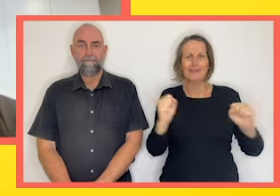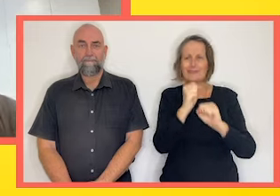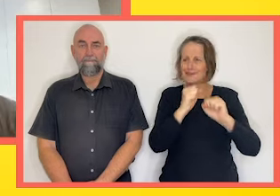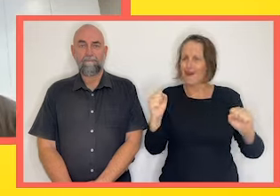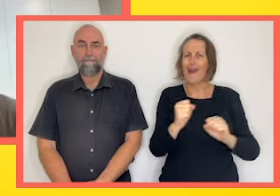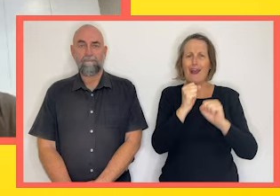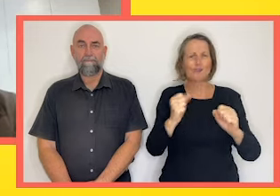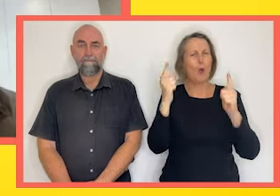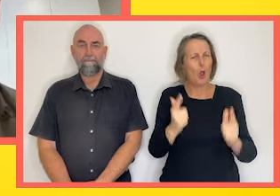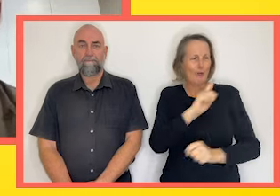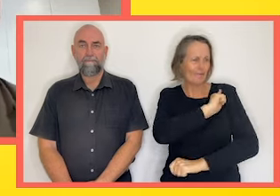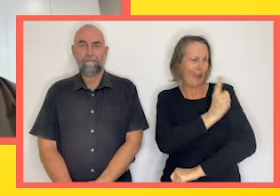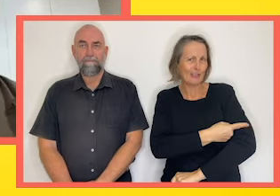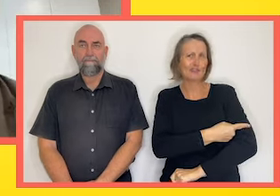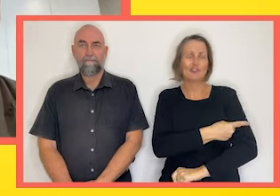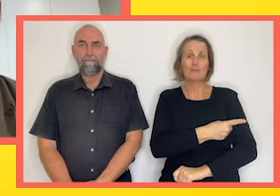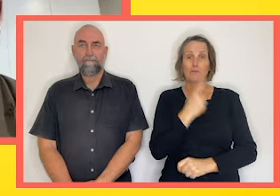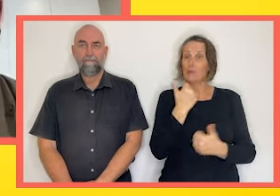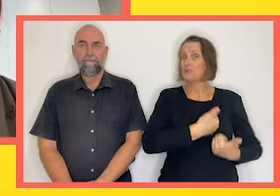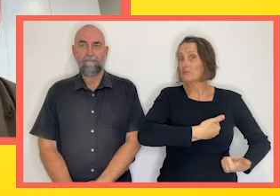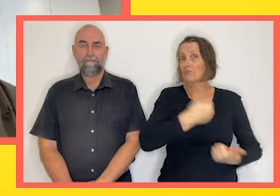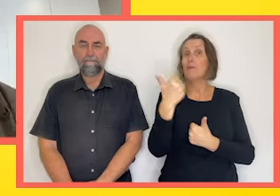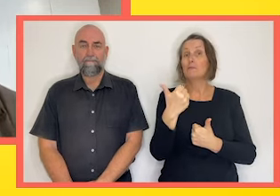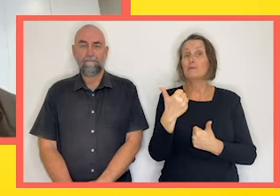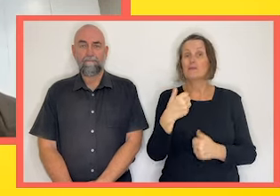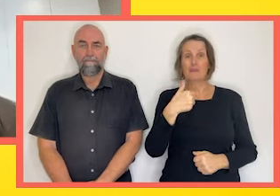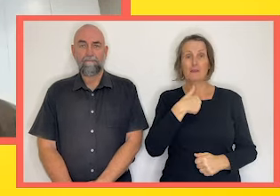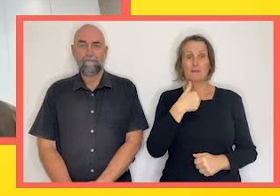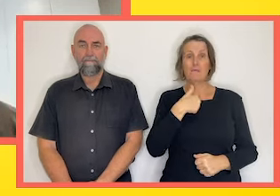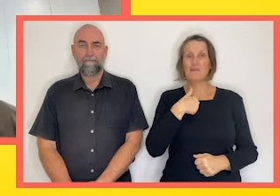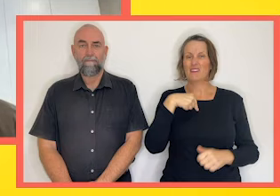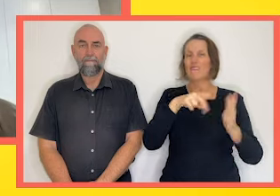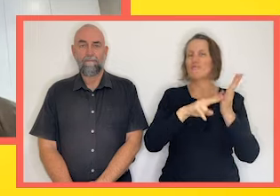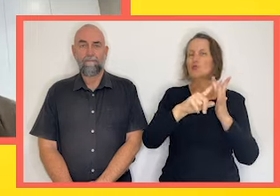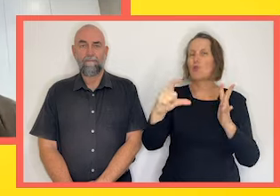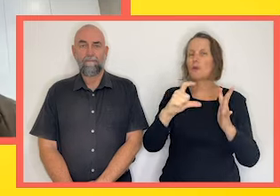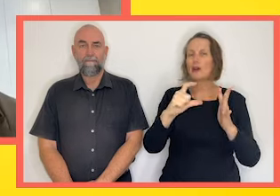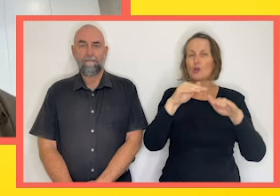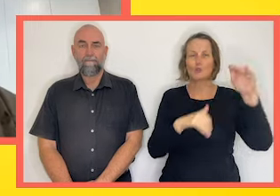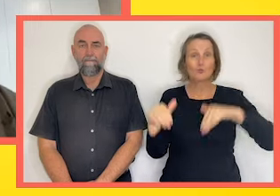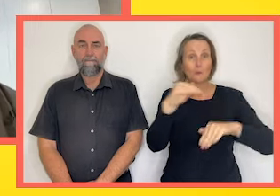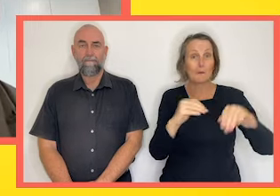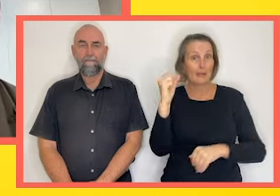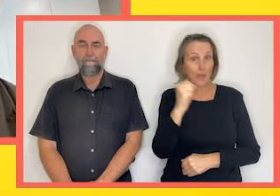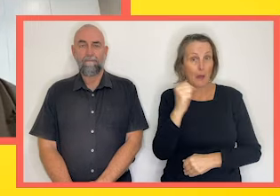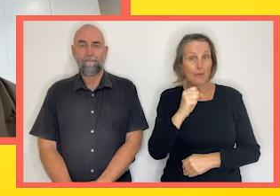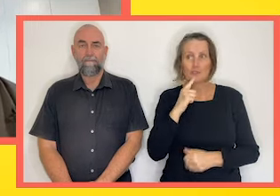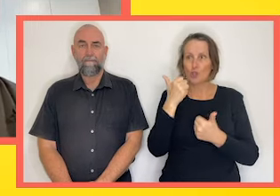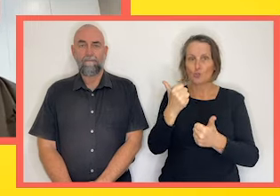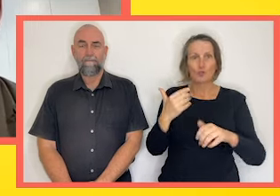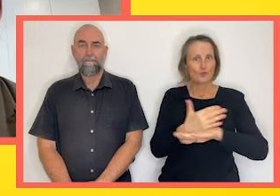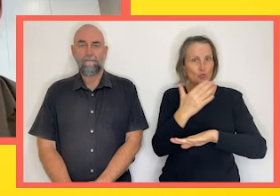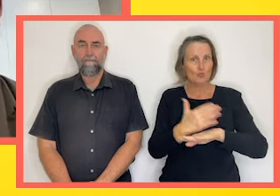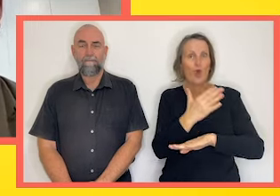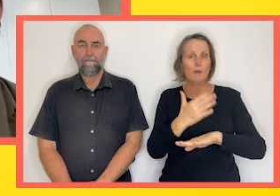burning calories and energy. So it's going really well. I'm down at Nuttawading Swim Club, so they do a really good job of our